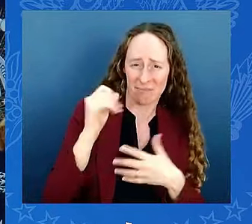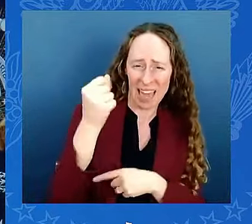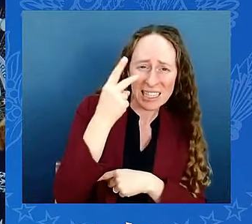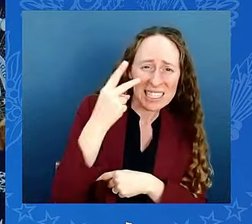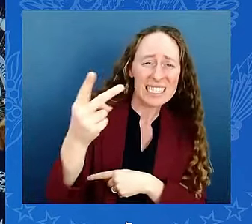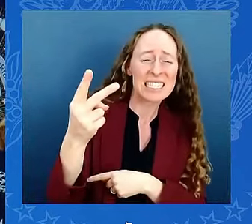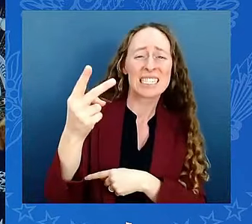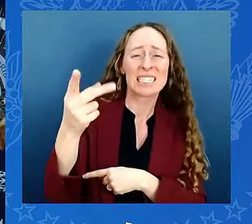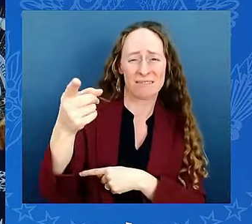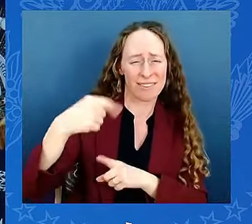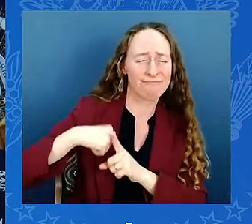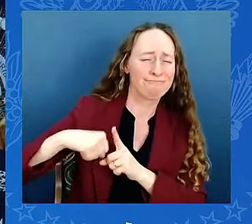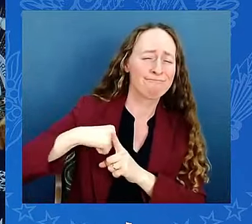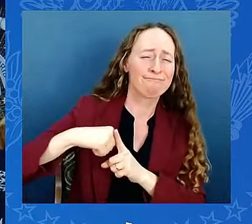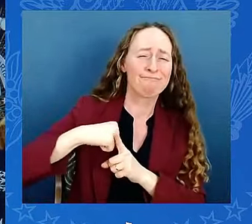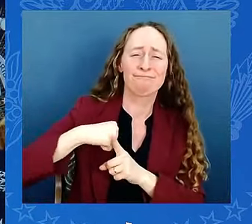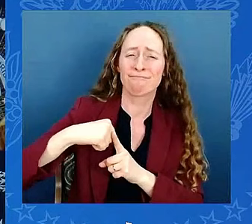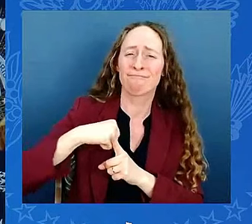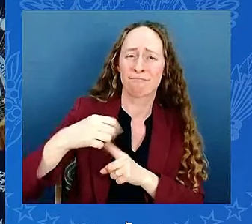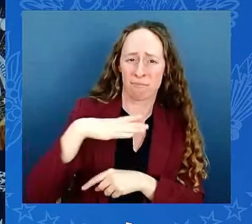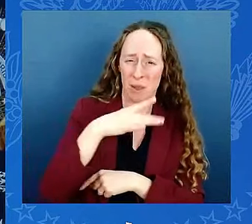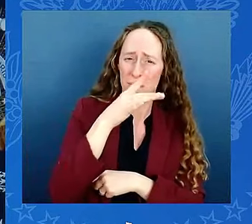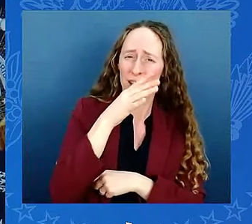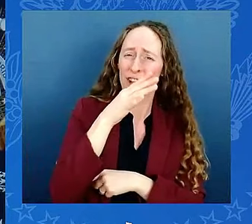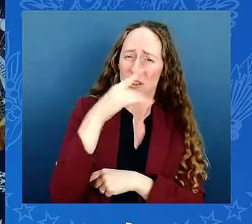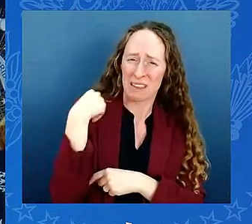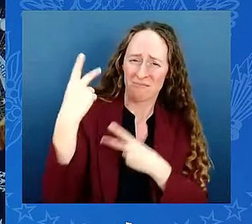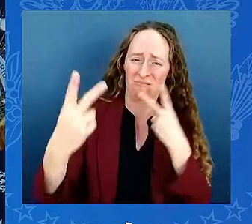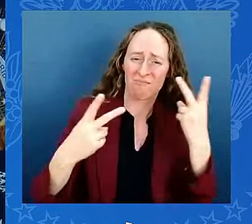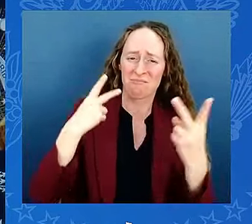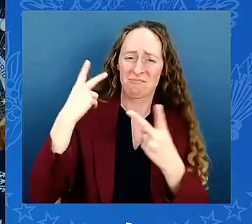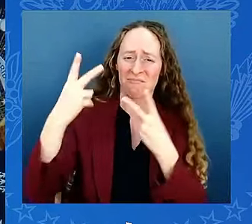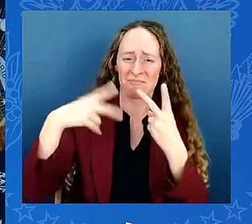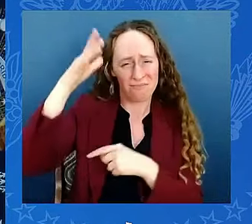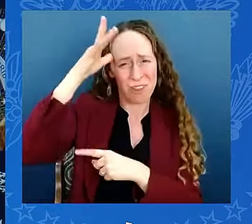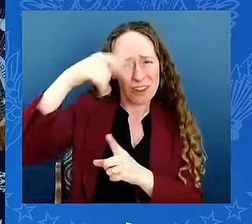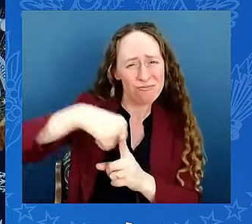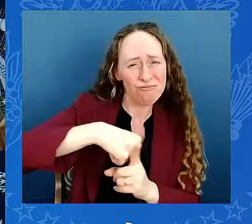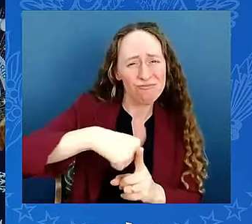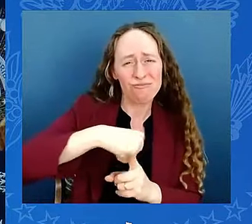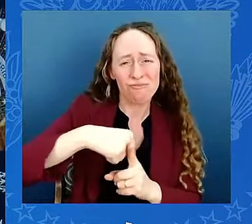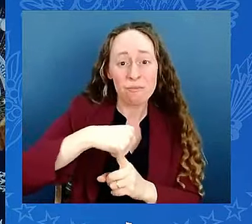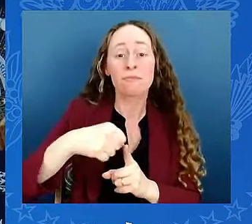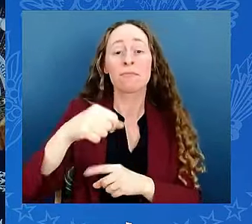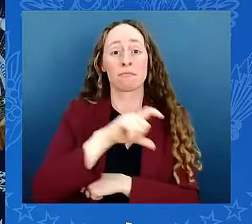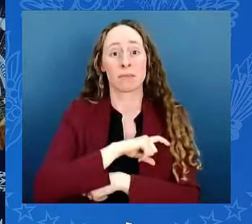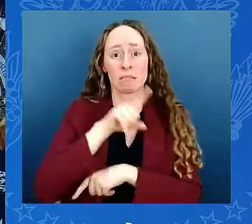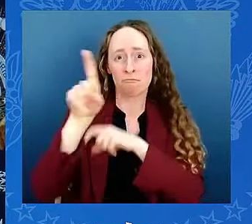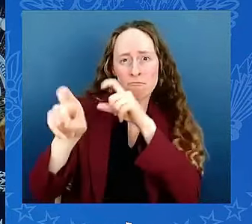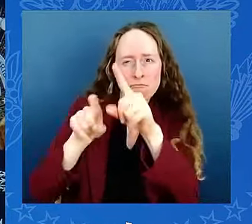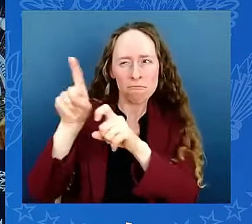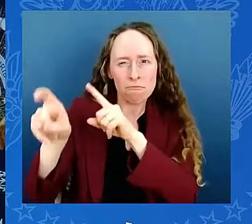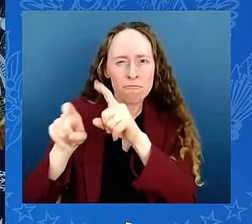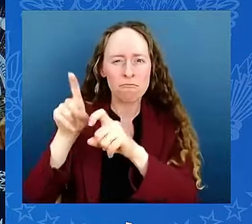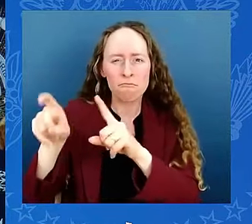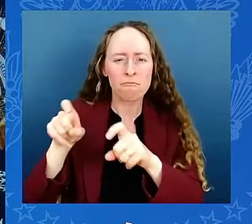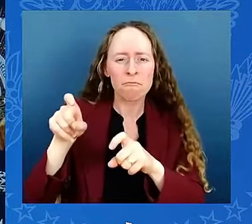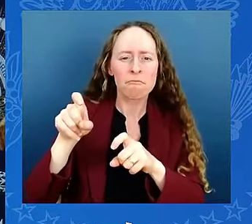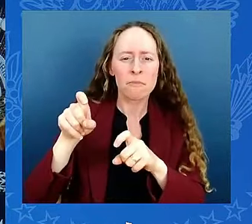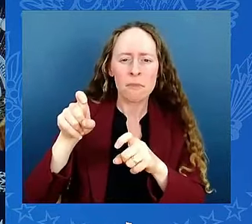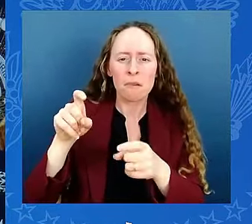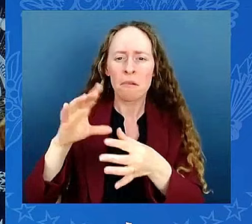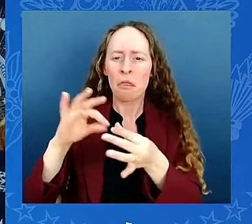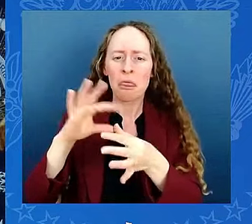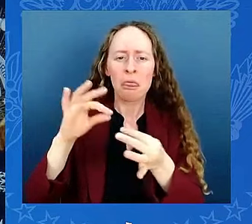past my dad while the police talked to him, and my mom and I were told to find somewhere else to stay for the night because there were no